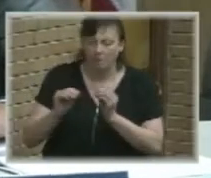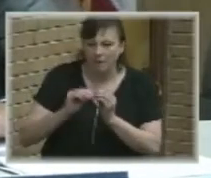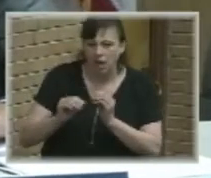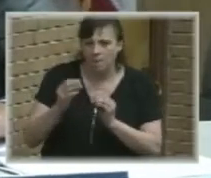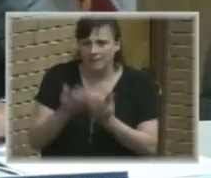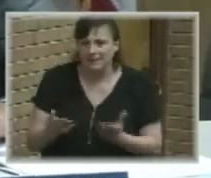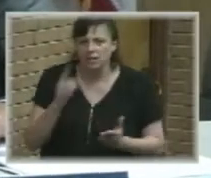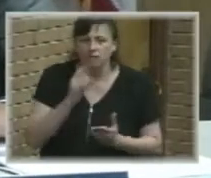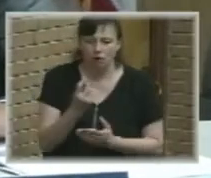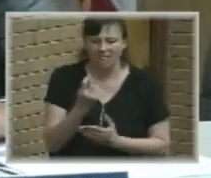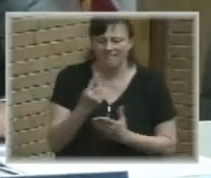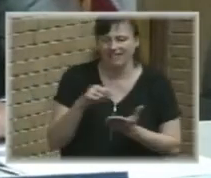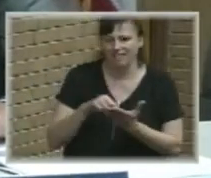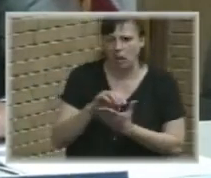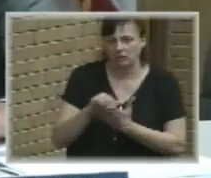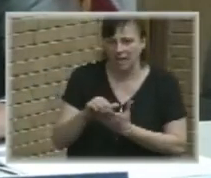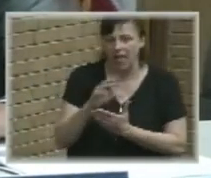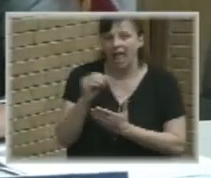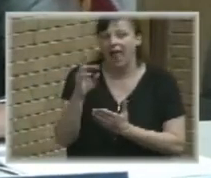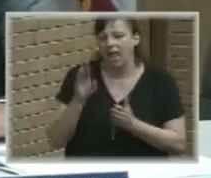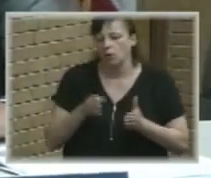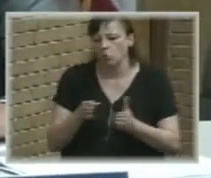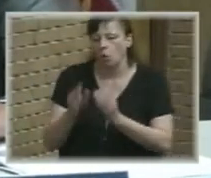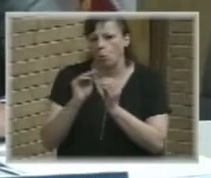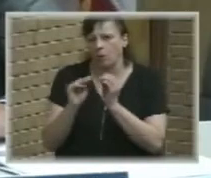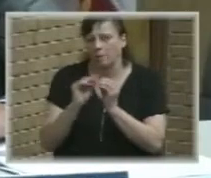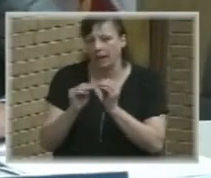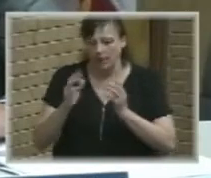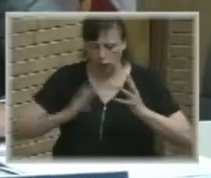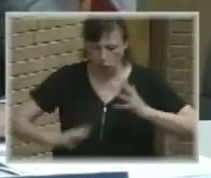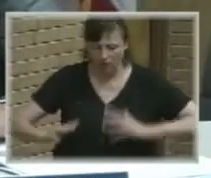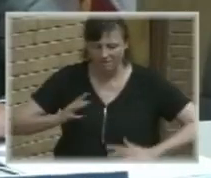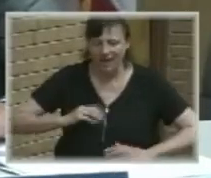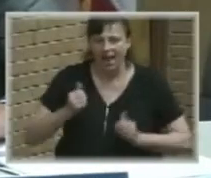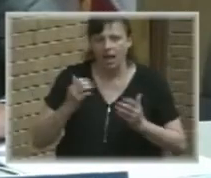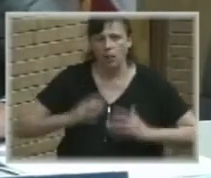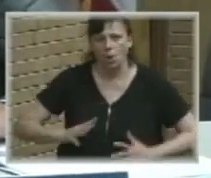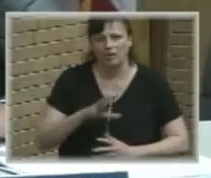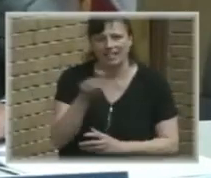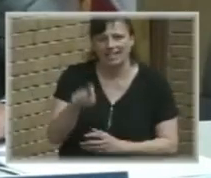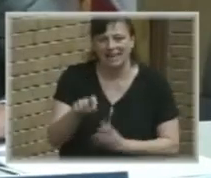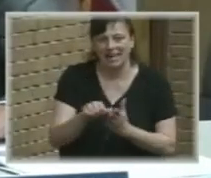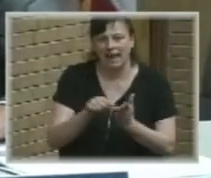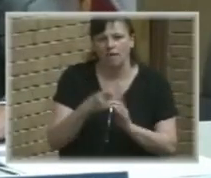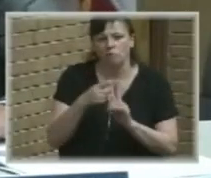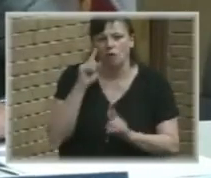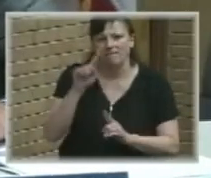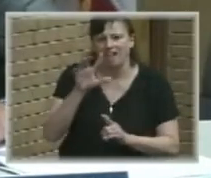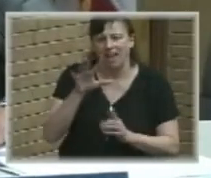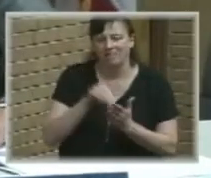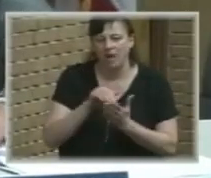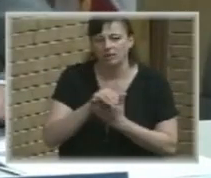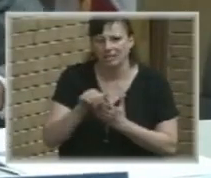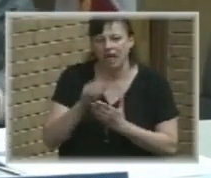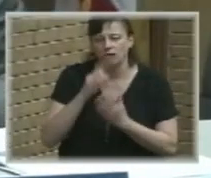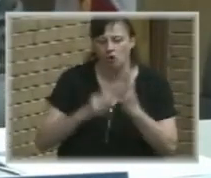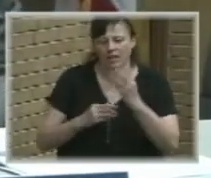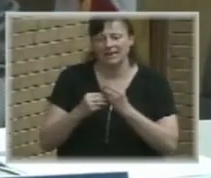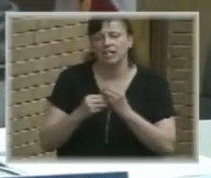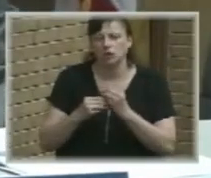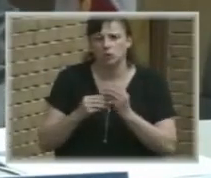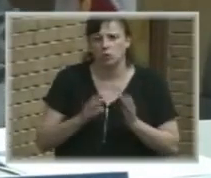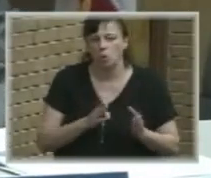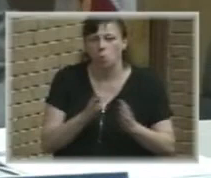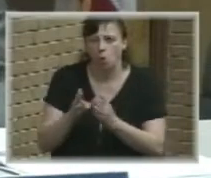account, $11,000, and Road Repair Uniforms and Clothing account, $5,000 for additional road and